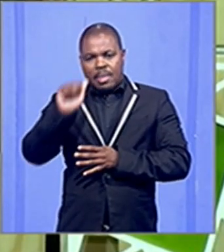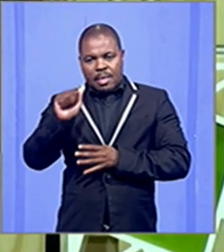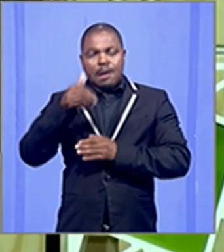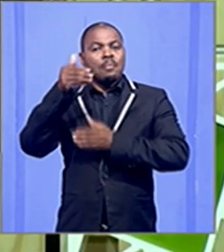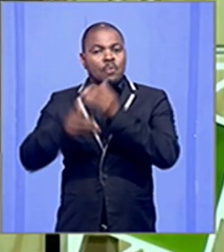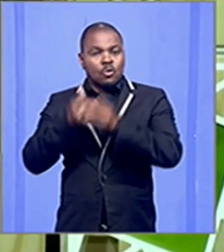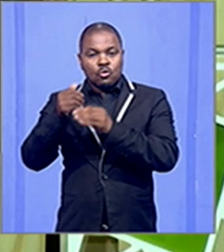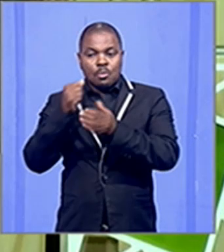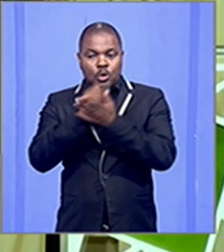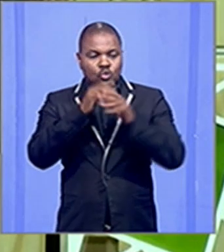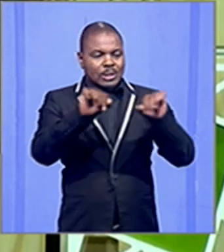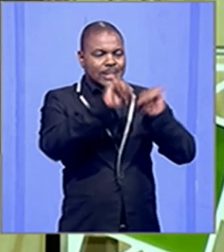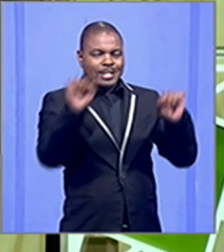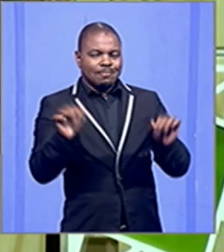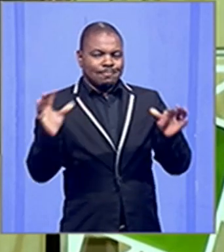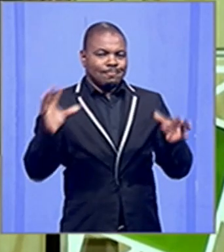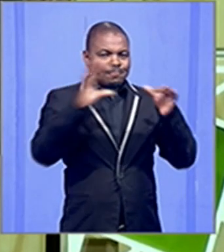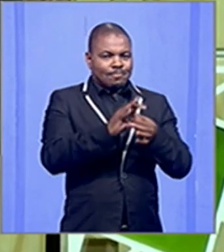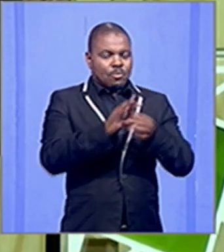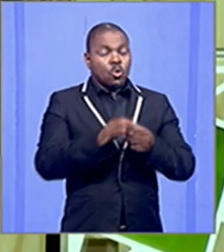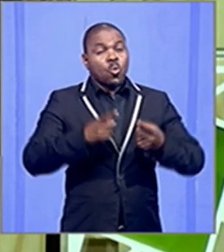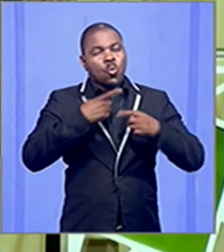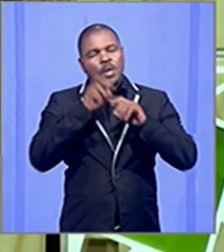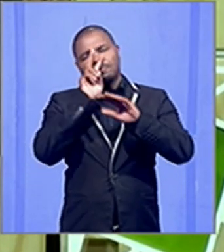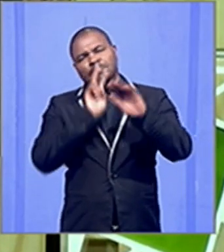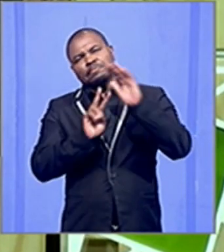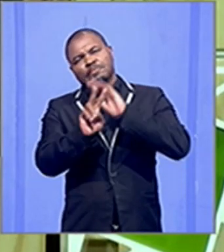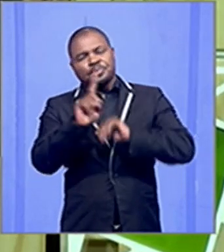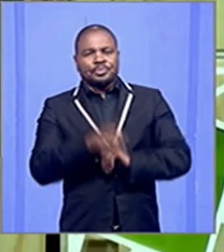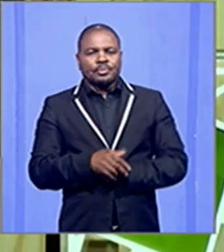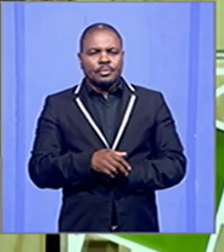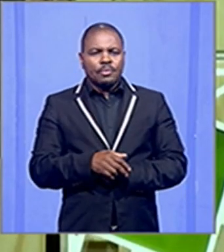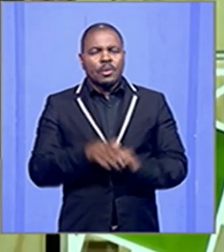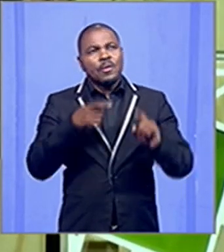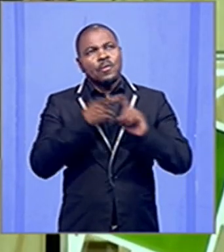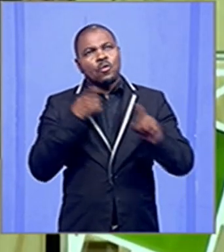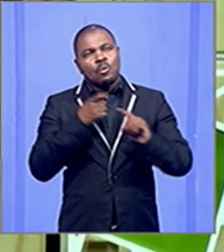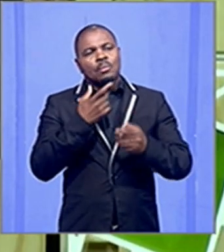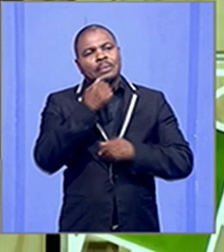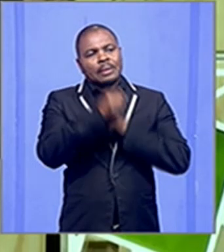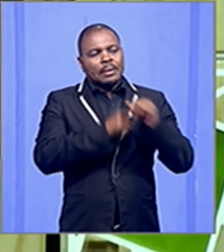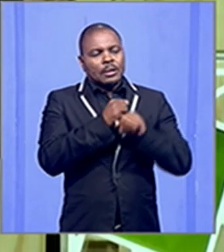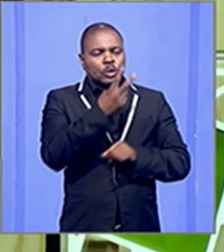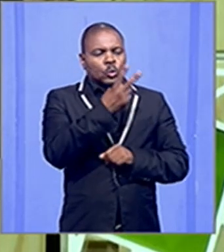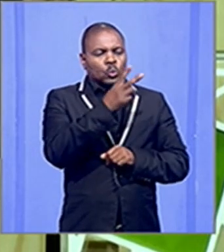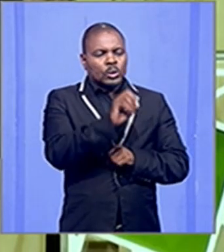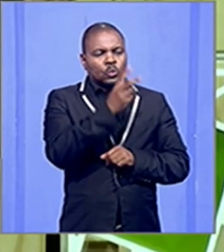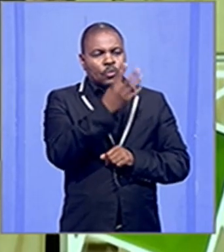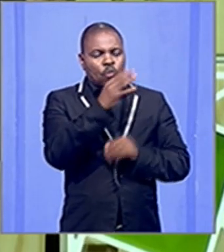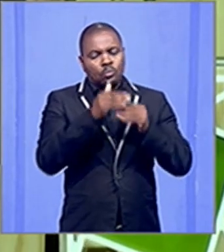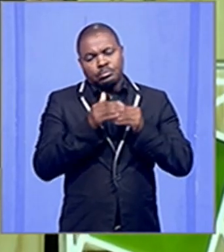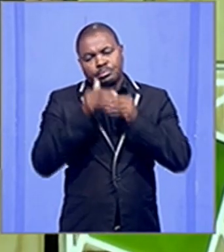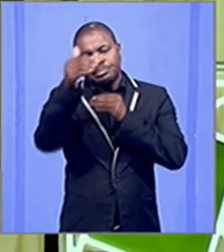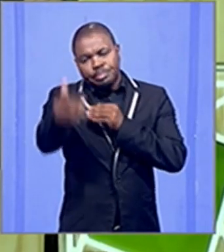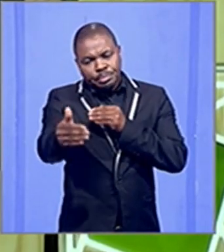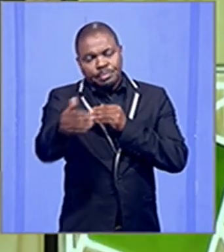connected to the grid. So our anticipation is that from calendar 2024 onwards, we should